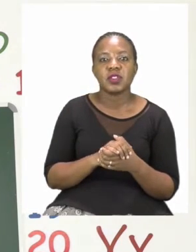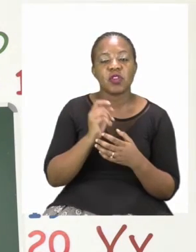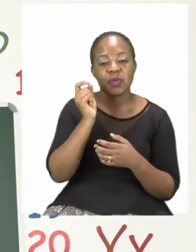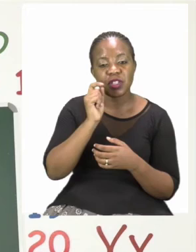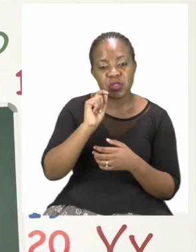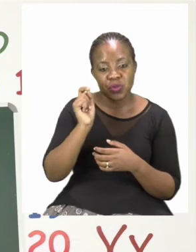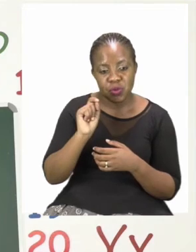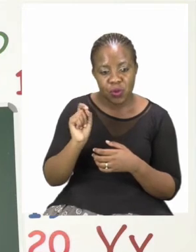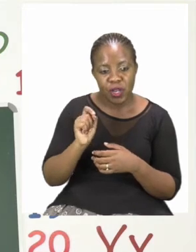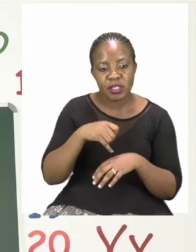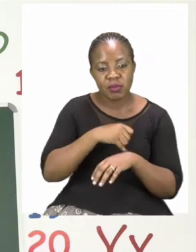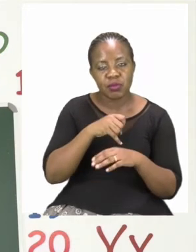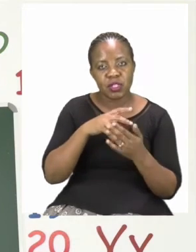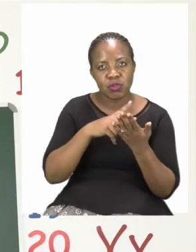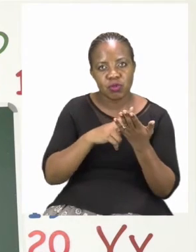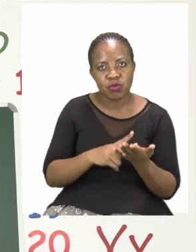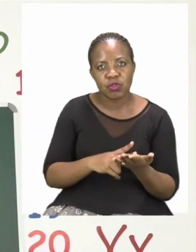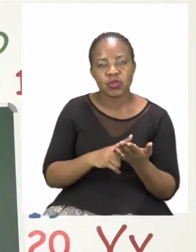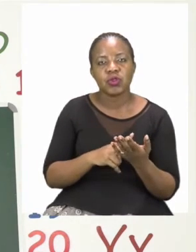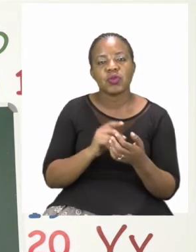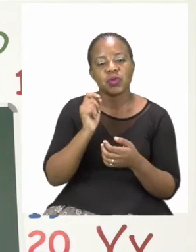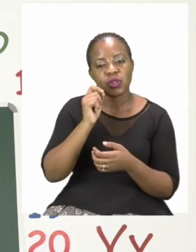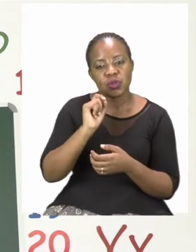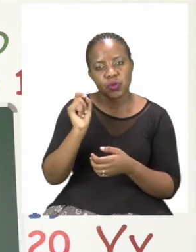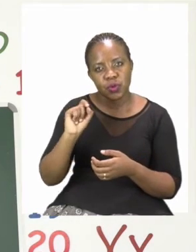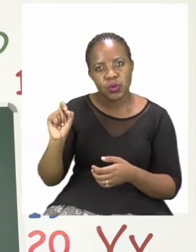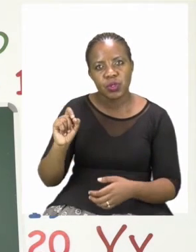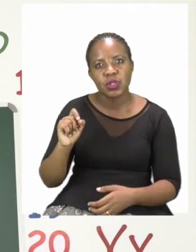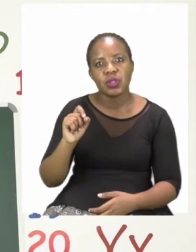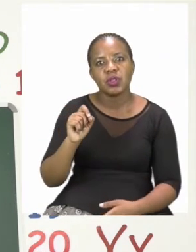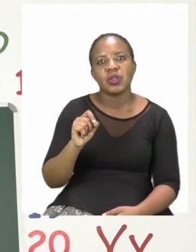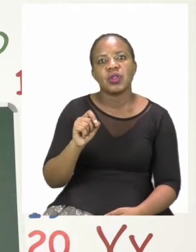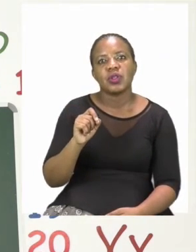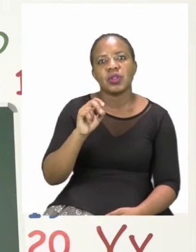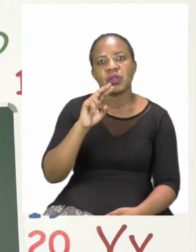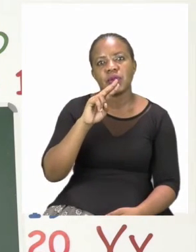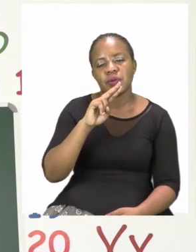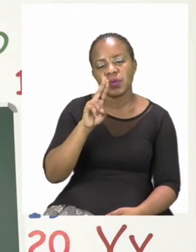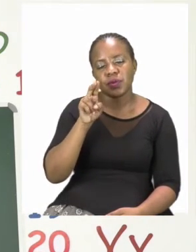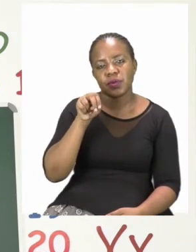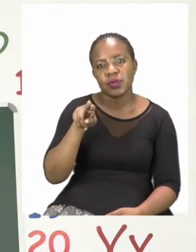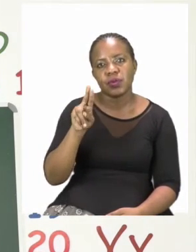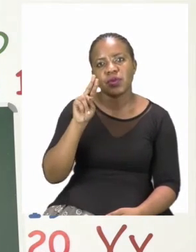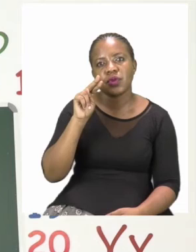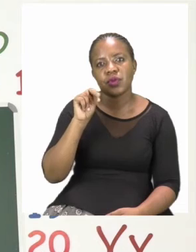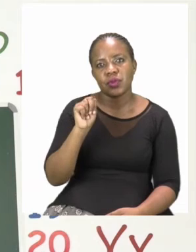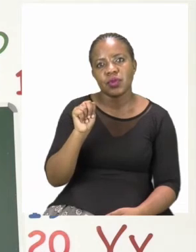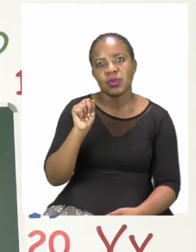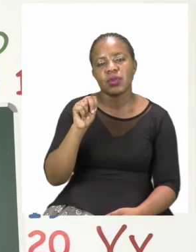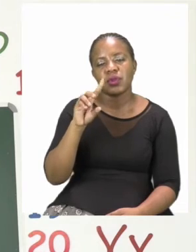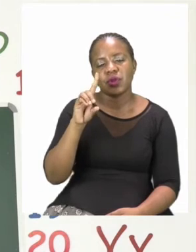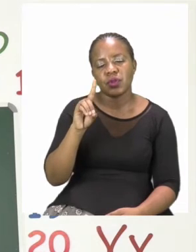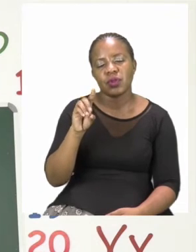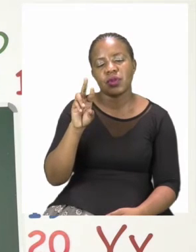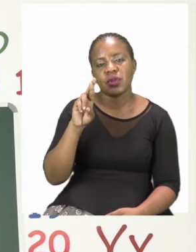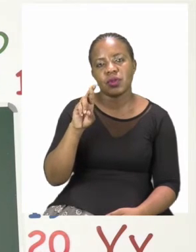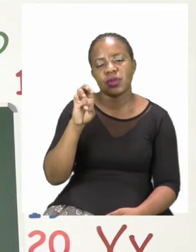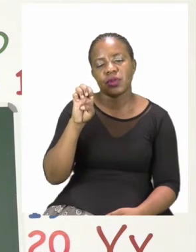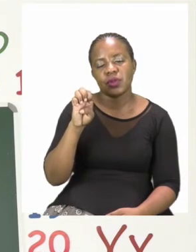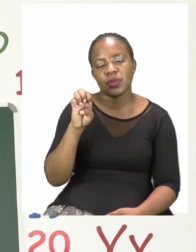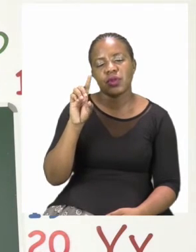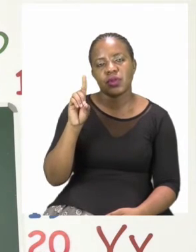hundreds. Remember, boys and girls, the spellings are already there for you. So I would like you